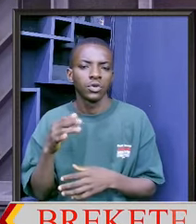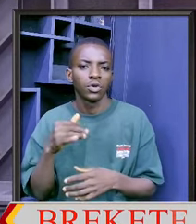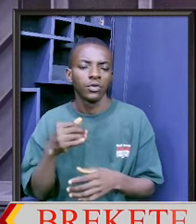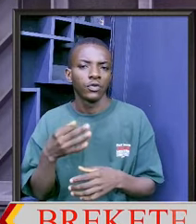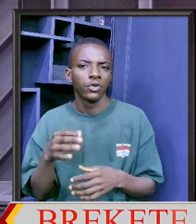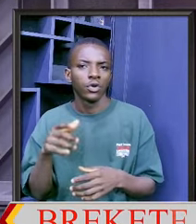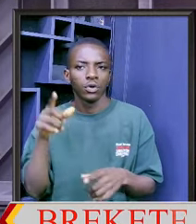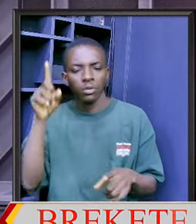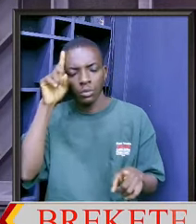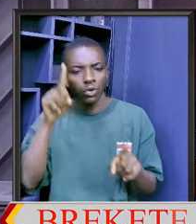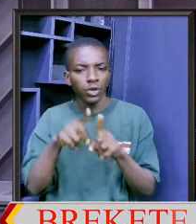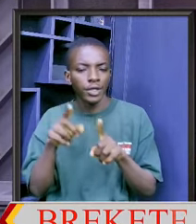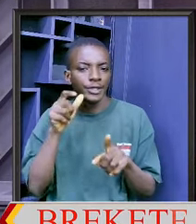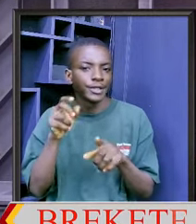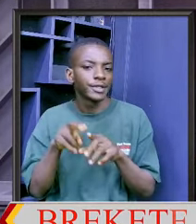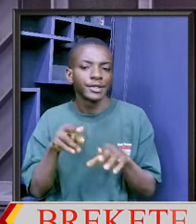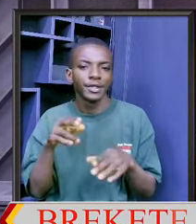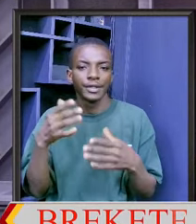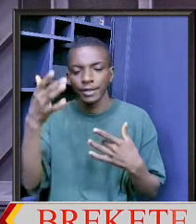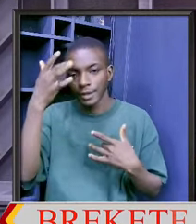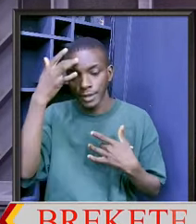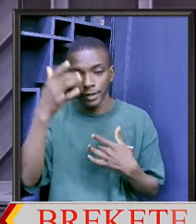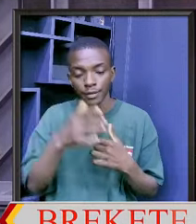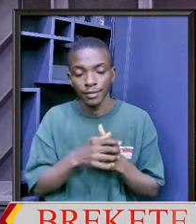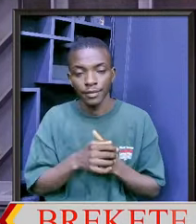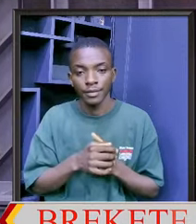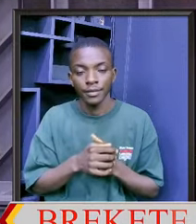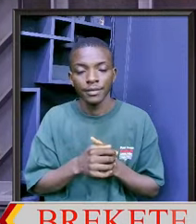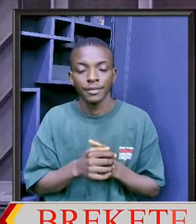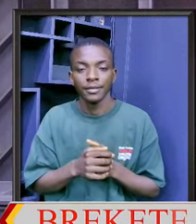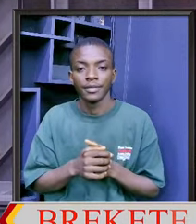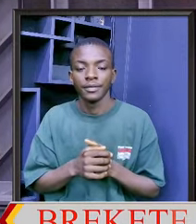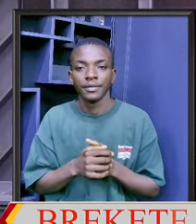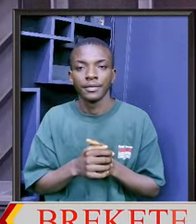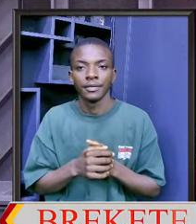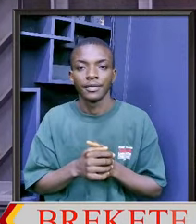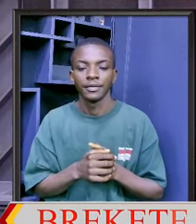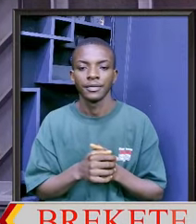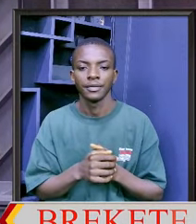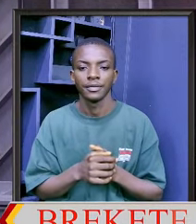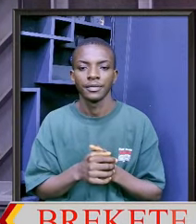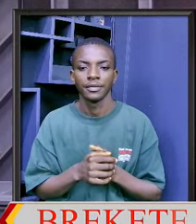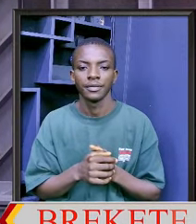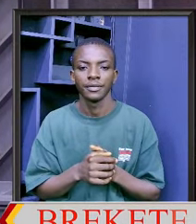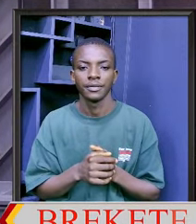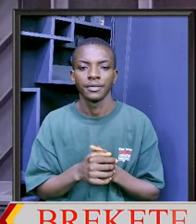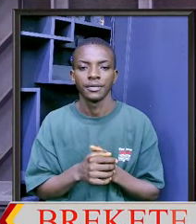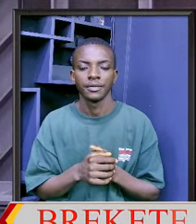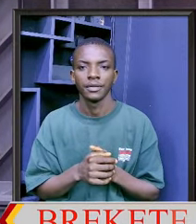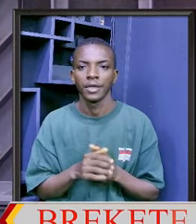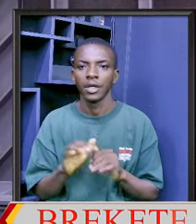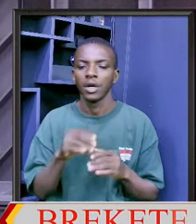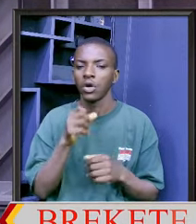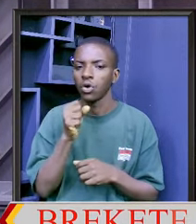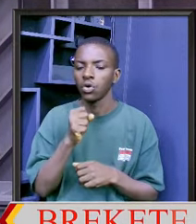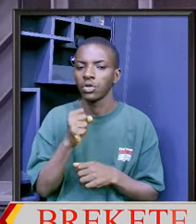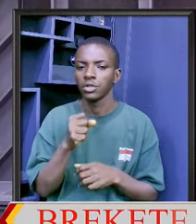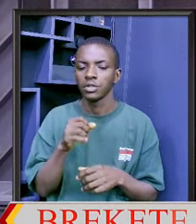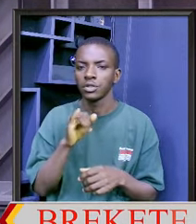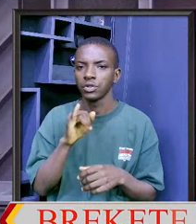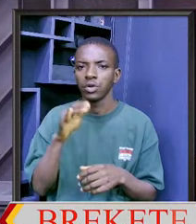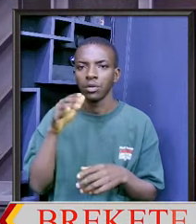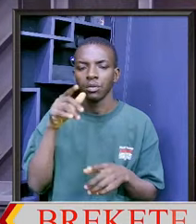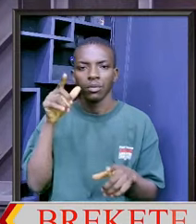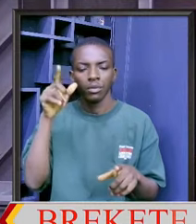yours, your brother and sister are sick. Yes, he's the one that used to help us. How old is your brother?